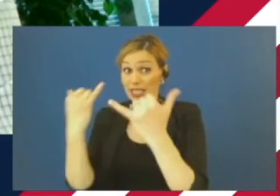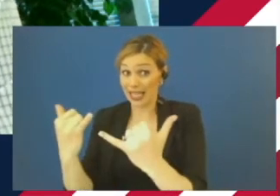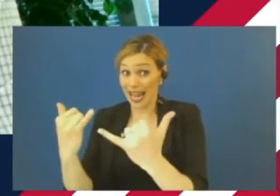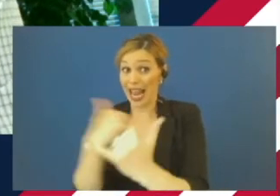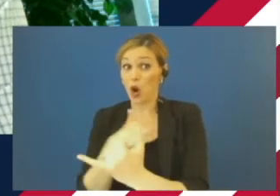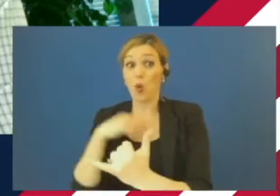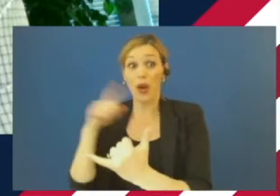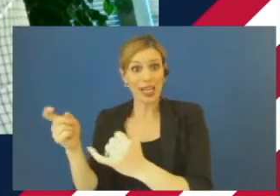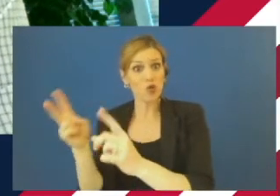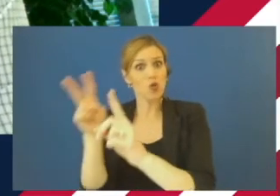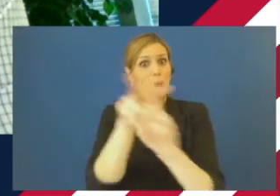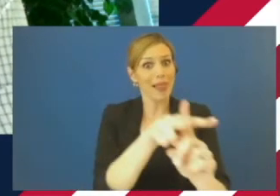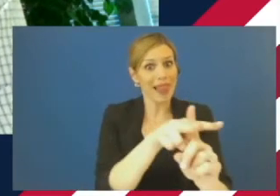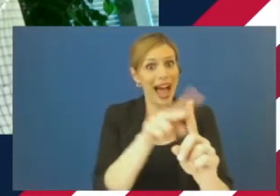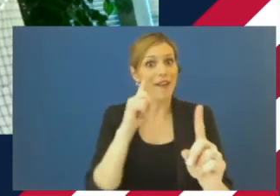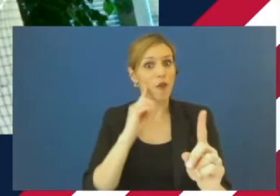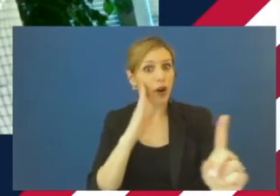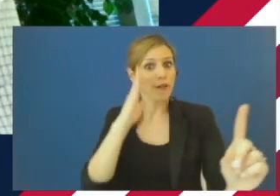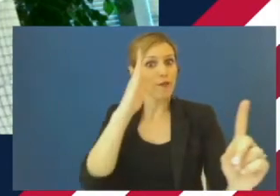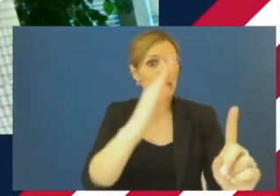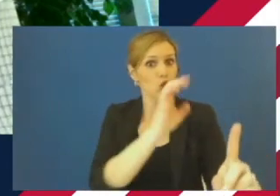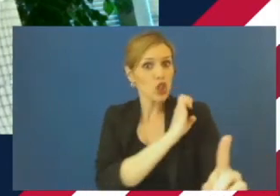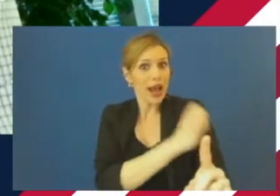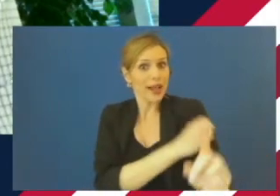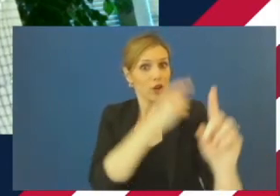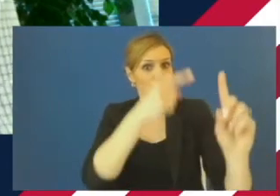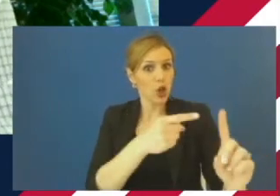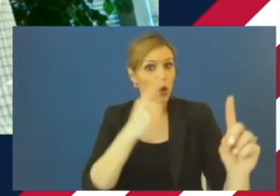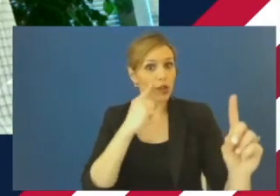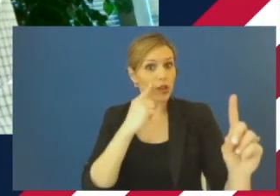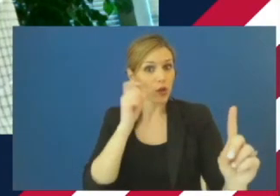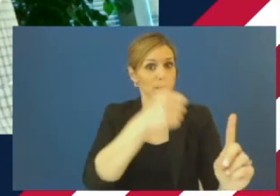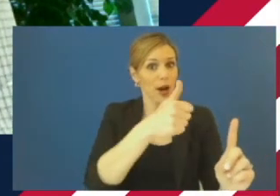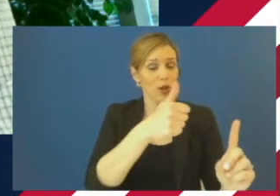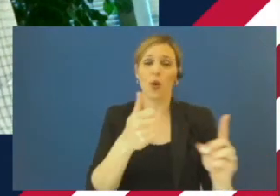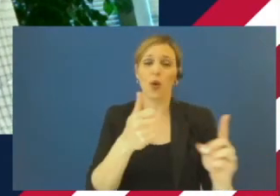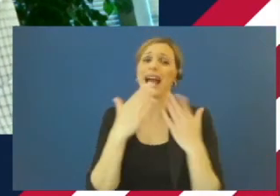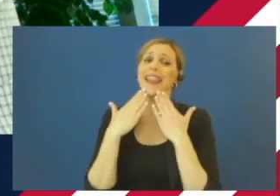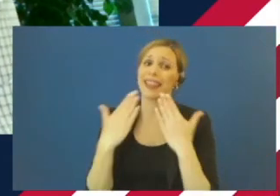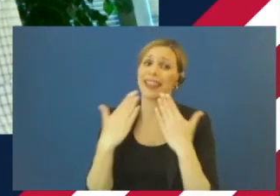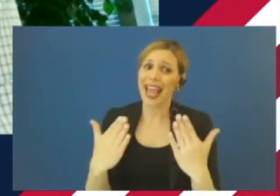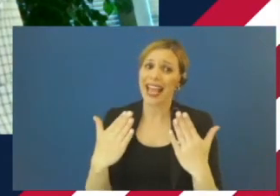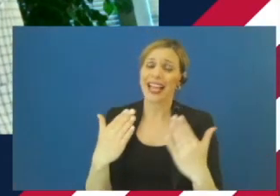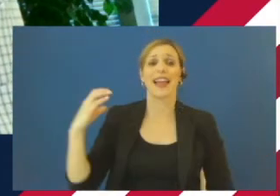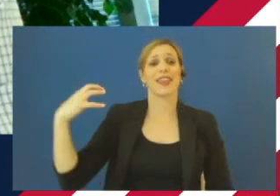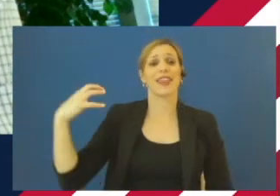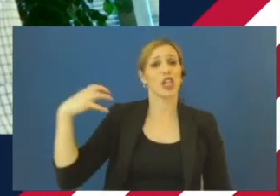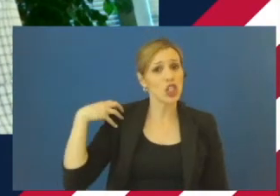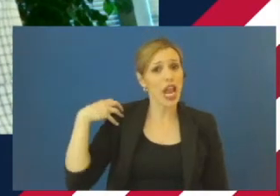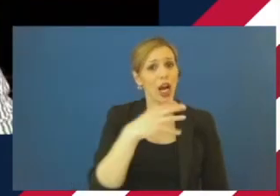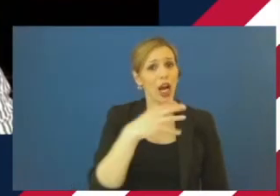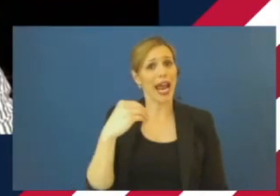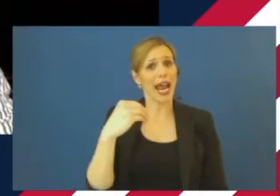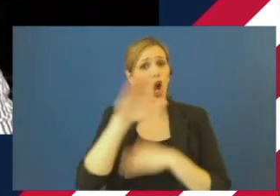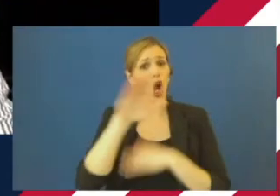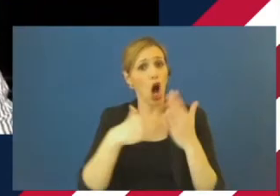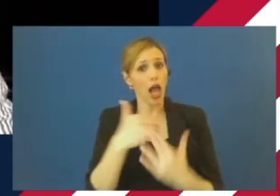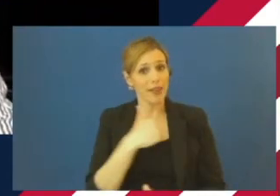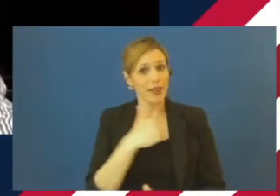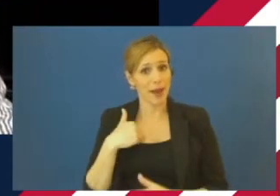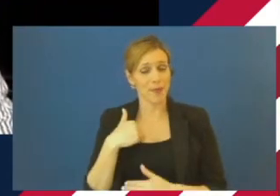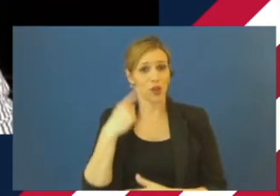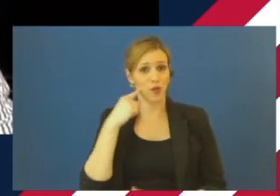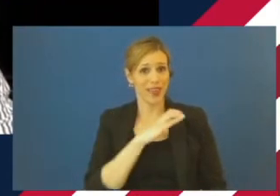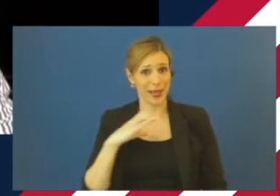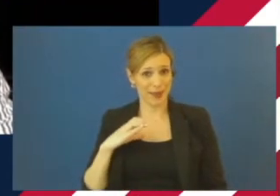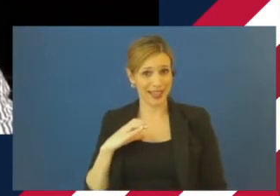of tomorrow. And with that, I thank the chair and I thank the members of the committee. Thank you. Our first